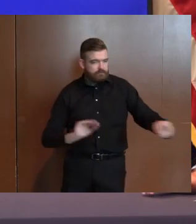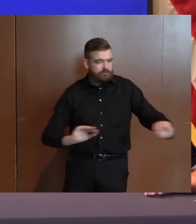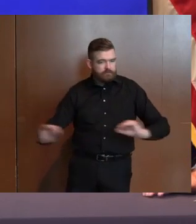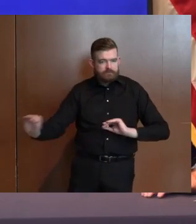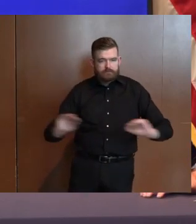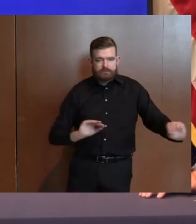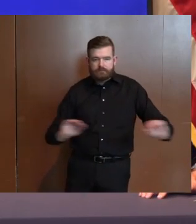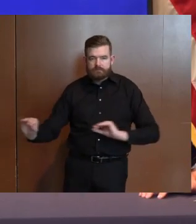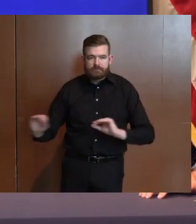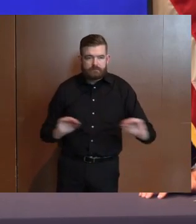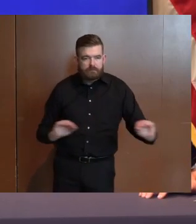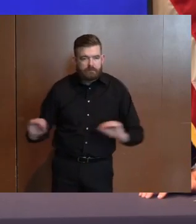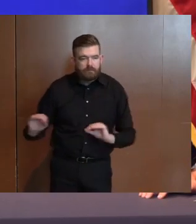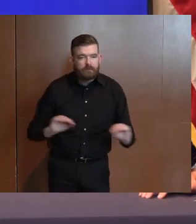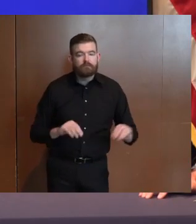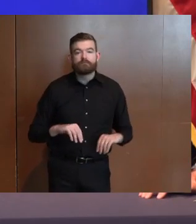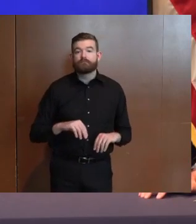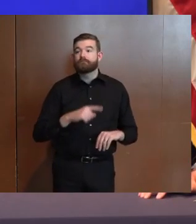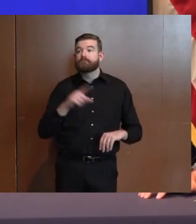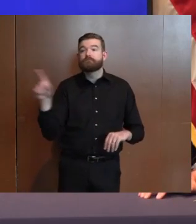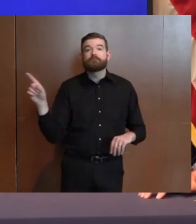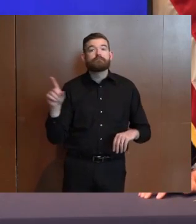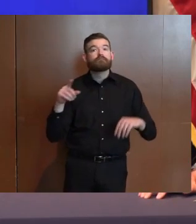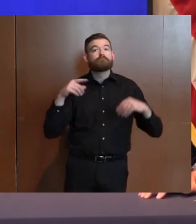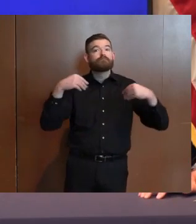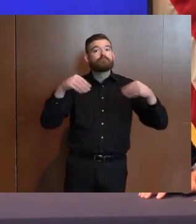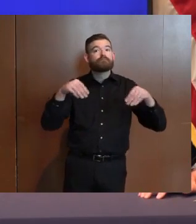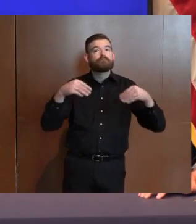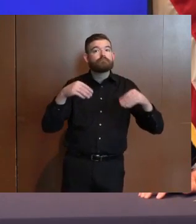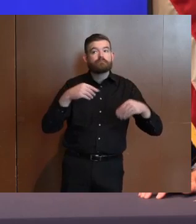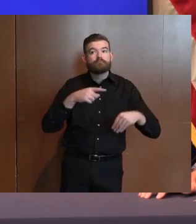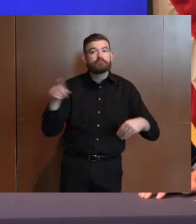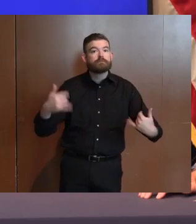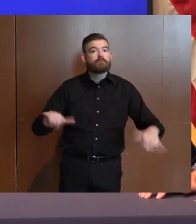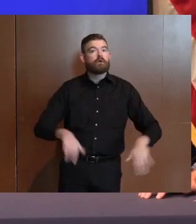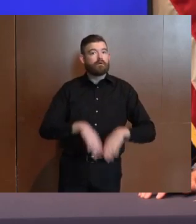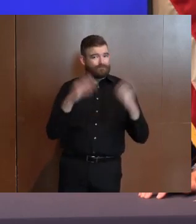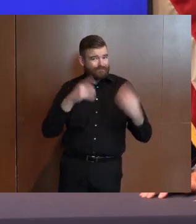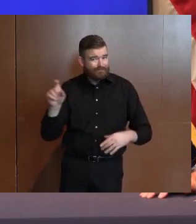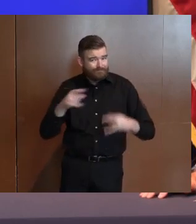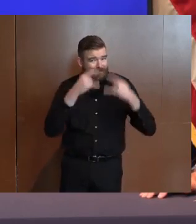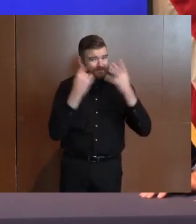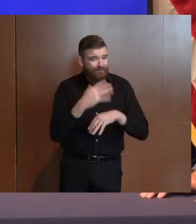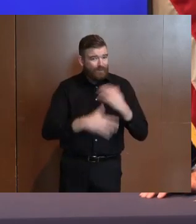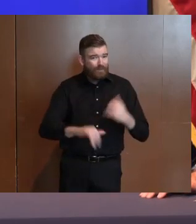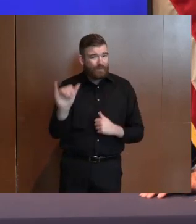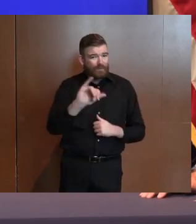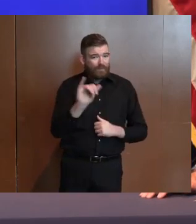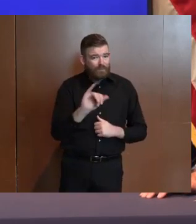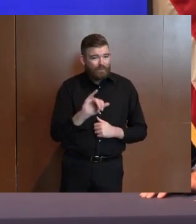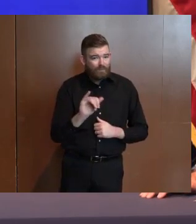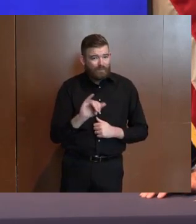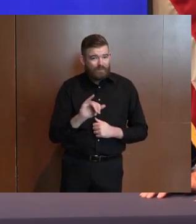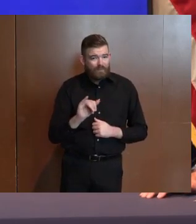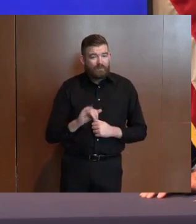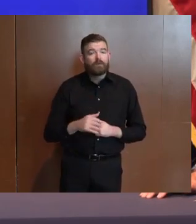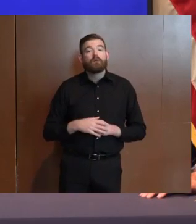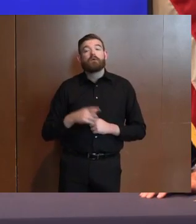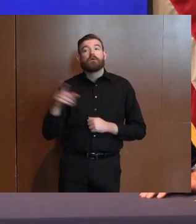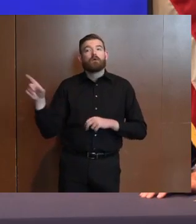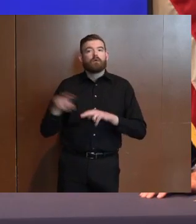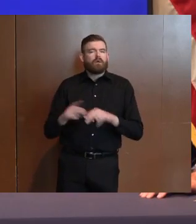have a similar challenge. I know NJ Transit has upped its protocols dramatically. This is at least a month old in